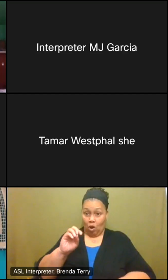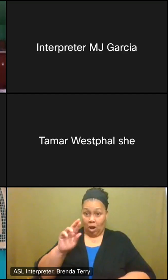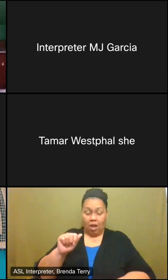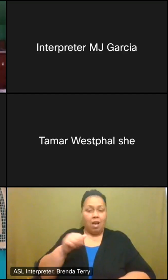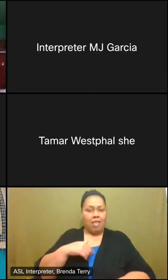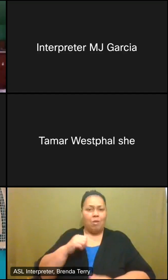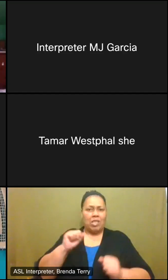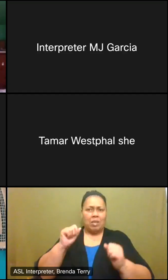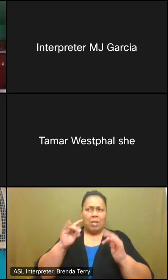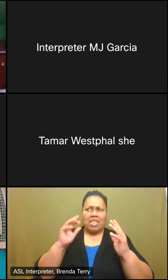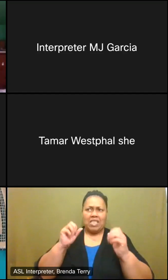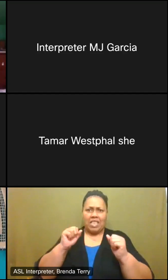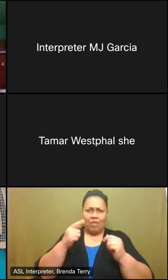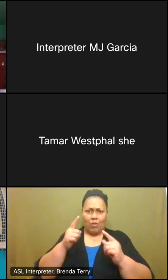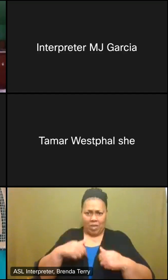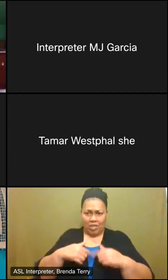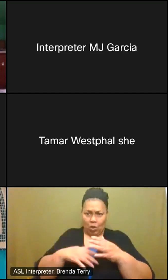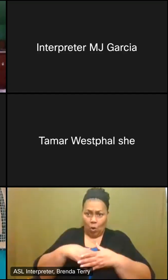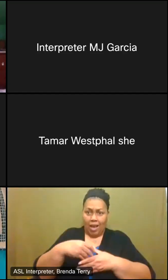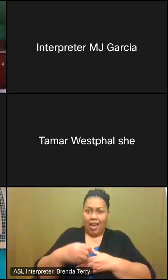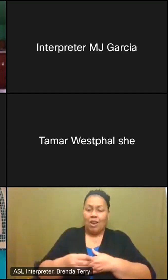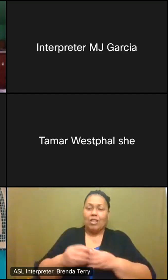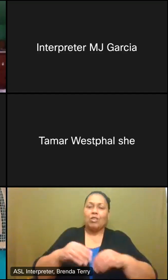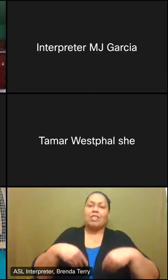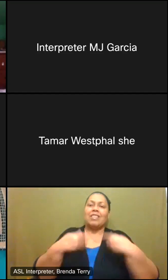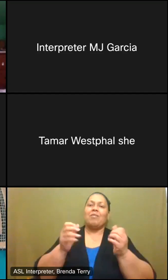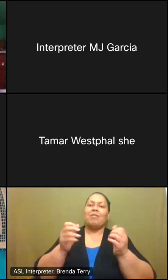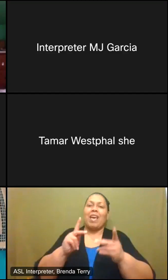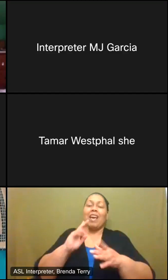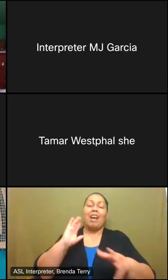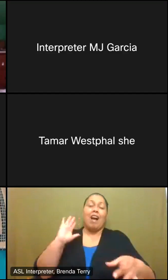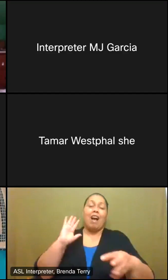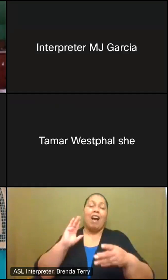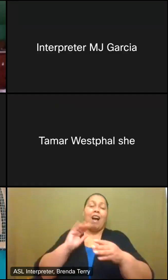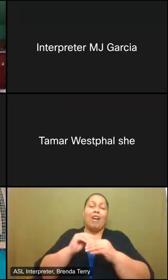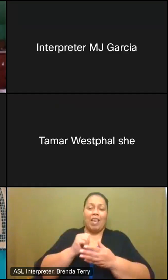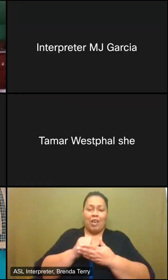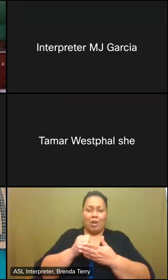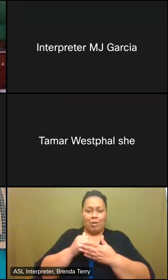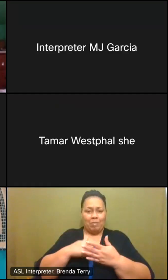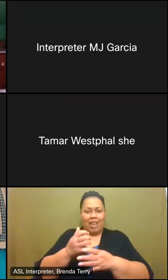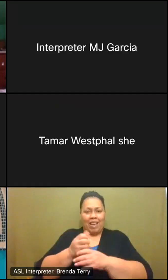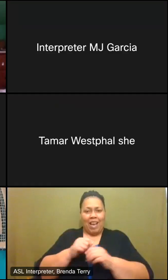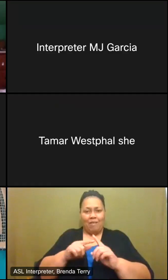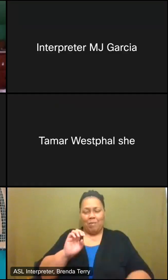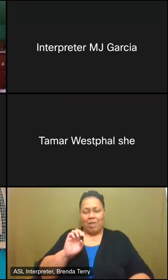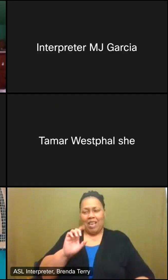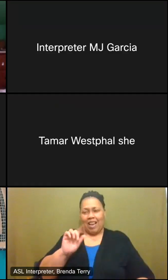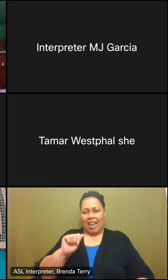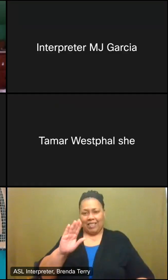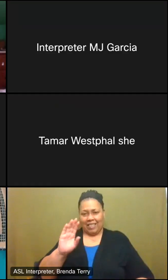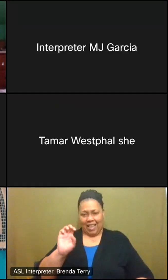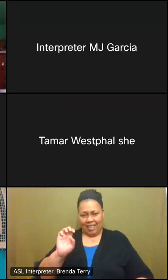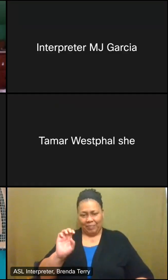out and return all the help that I get from Enlace. And so I was excited for the